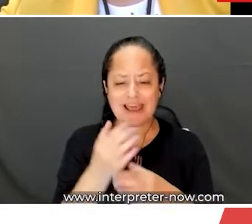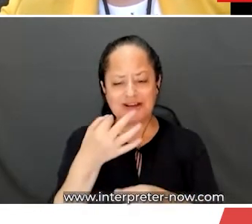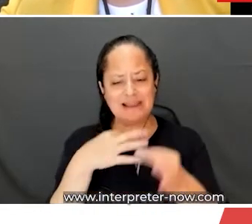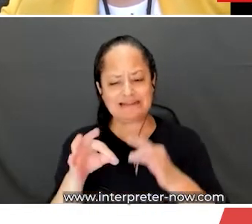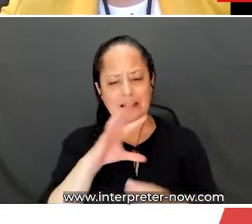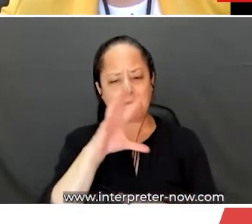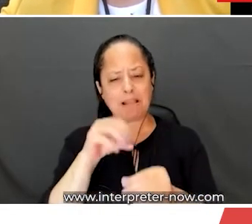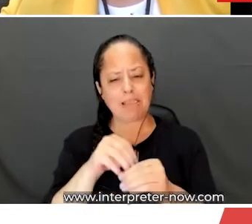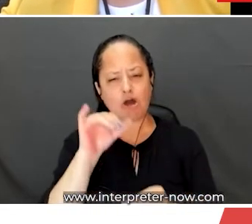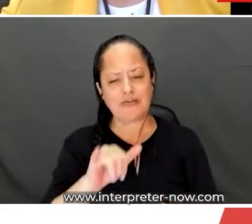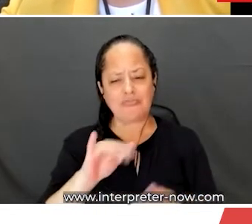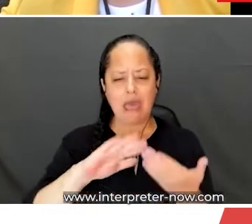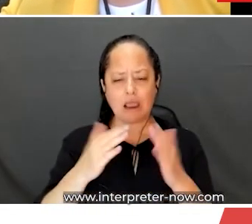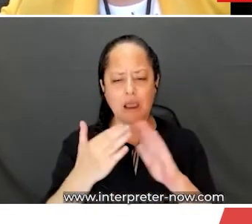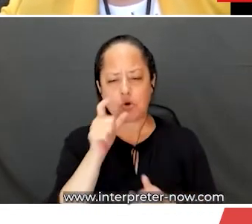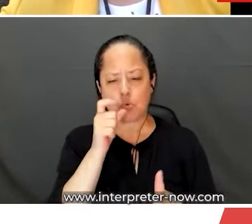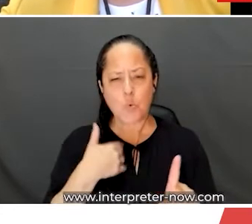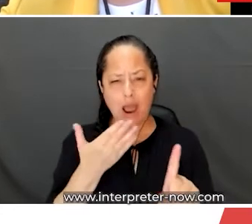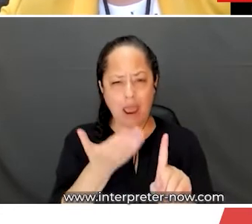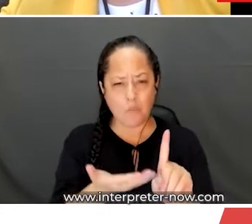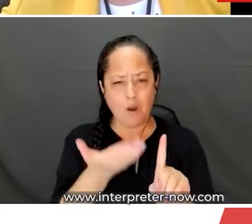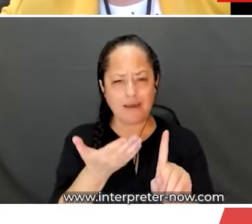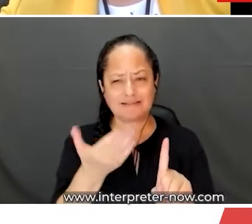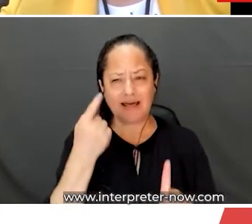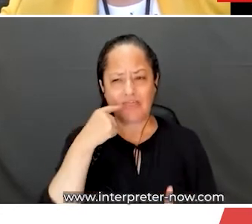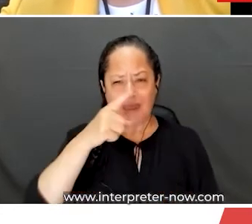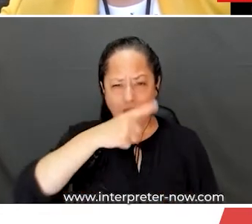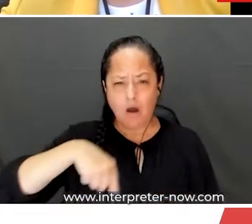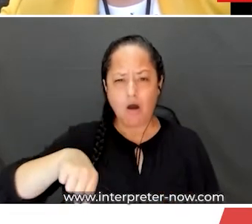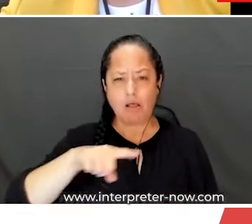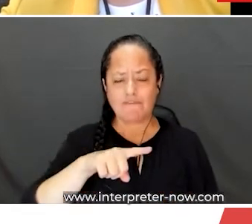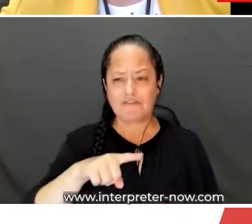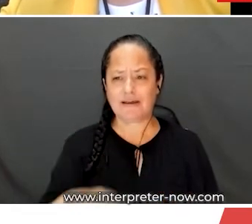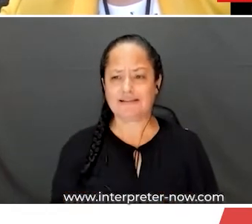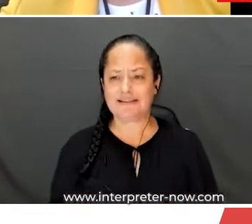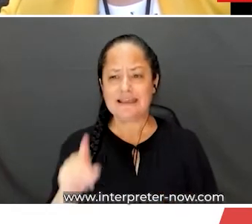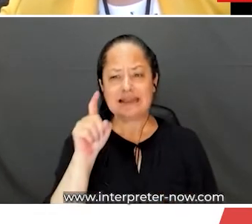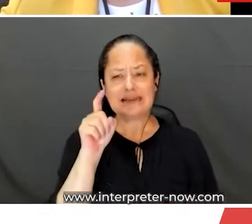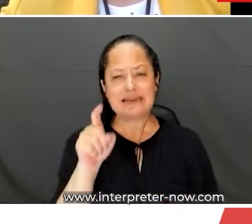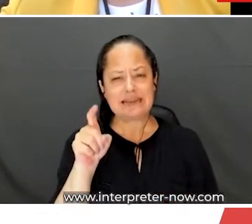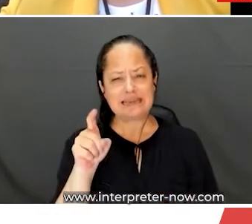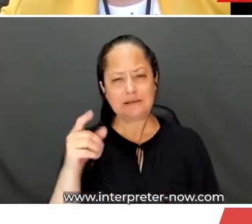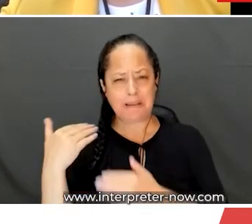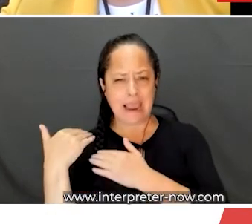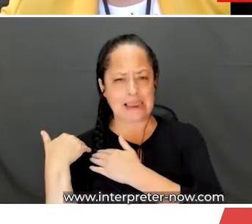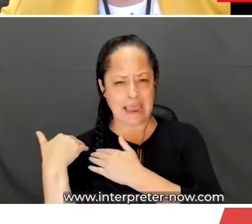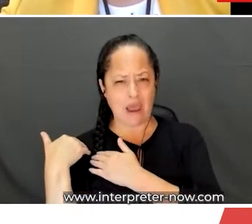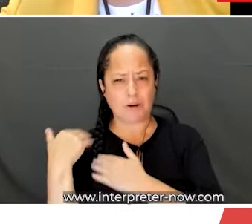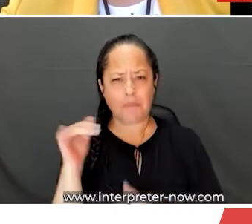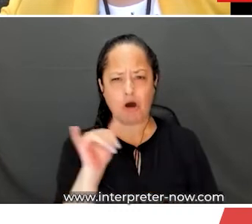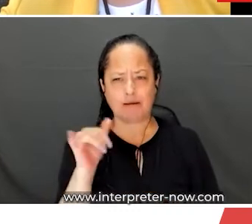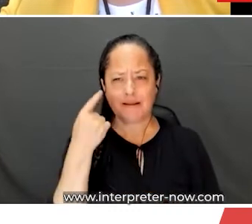I was. So I think that all of us, we need to be accountable as well